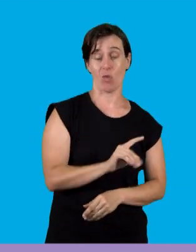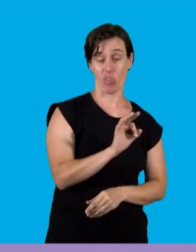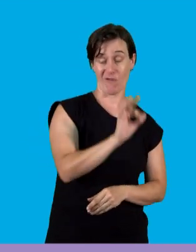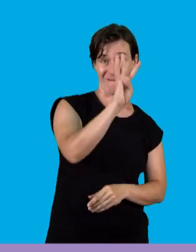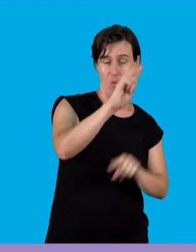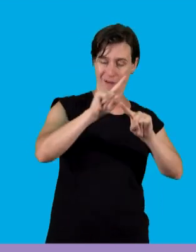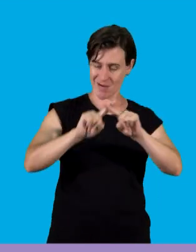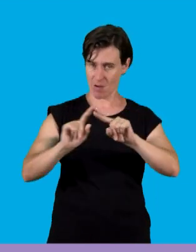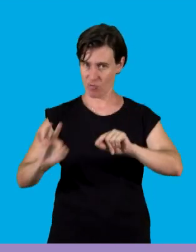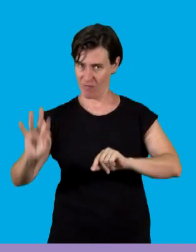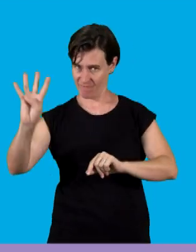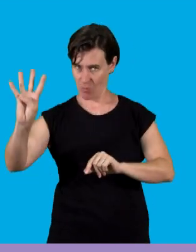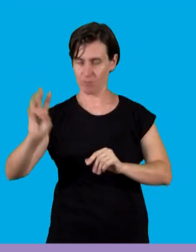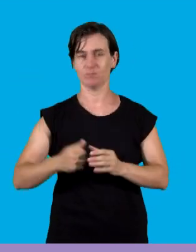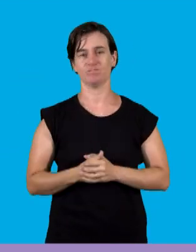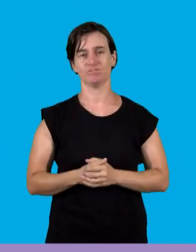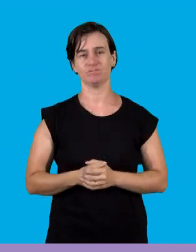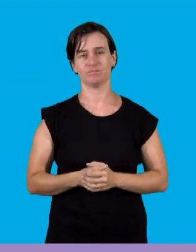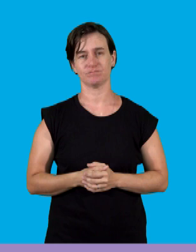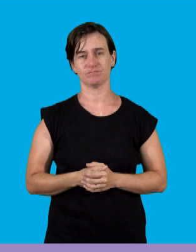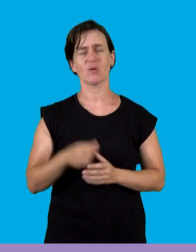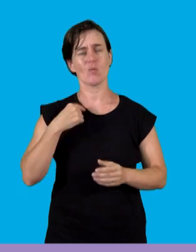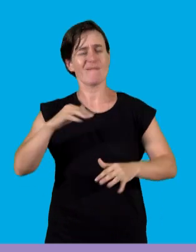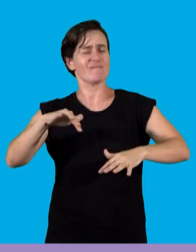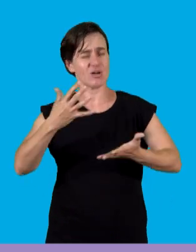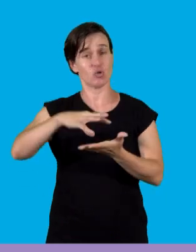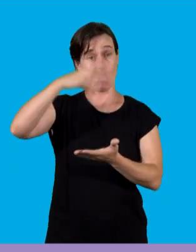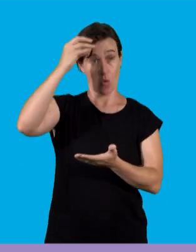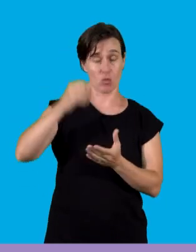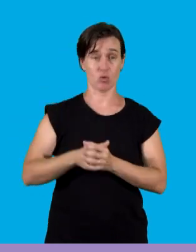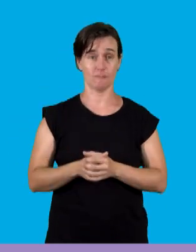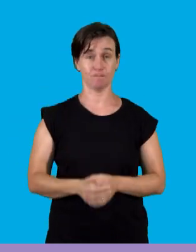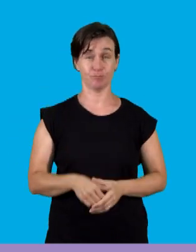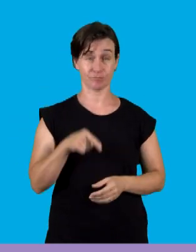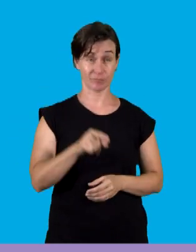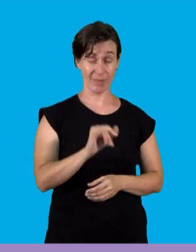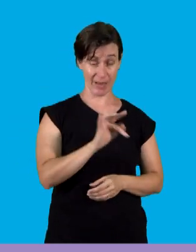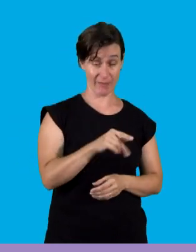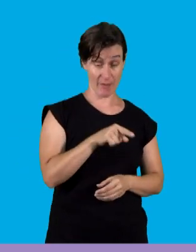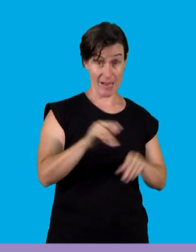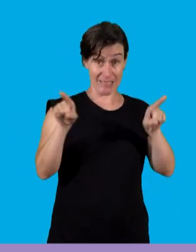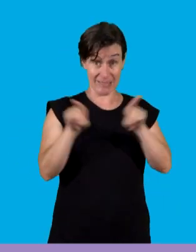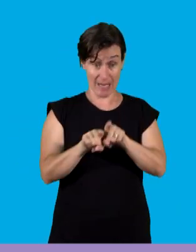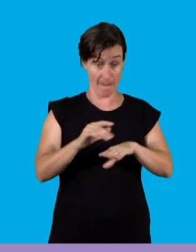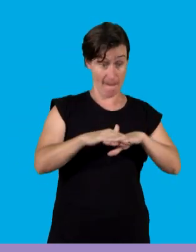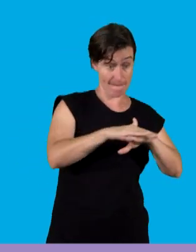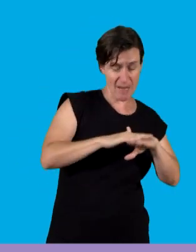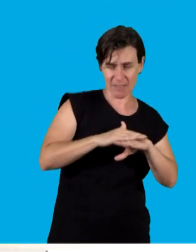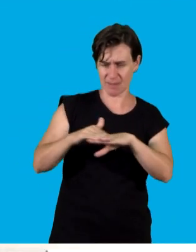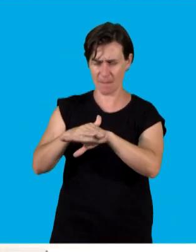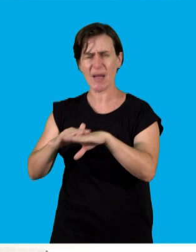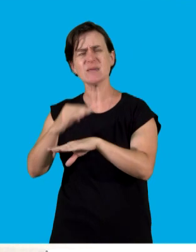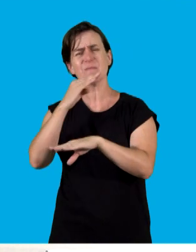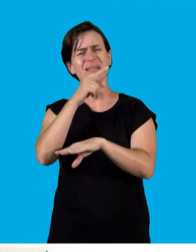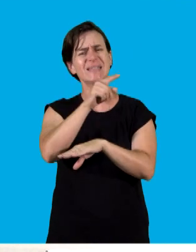exponent 4 multiplied by 3 exponent 4. And as we've learned from multiplying powers of the same base, what is